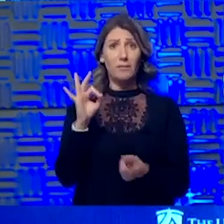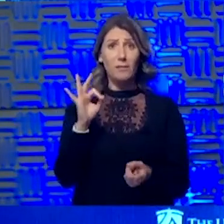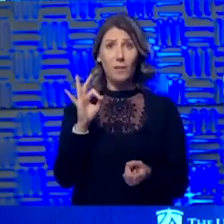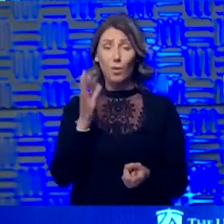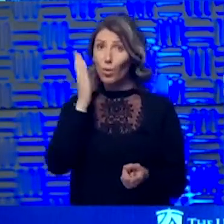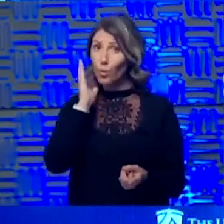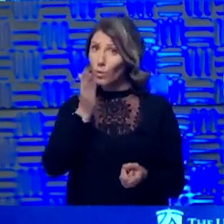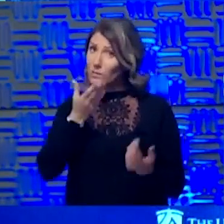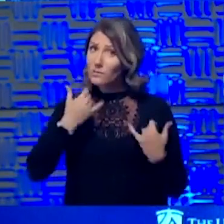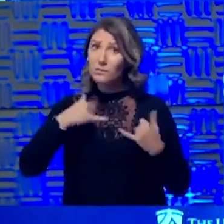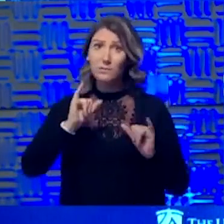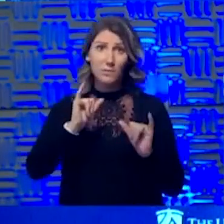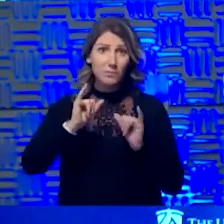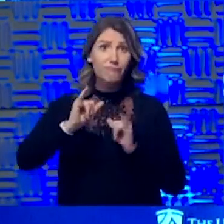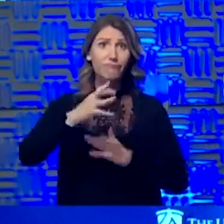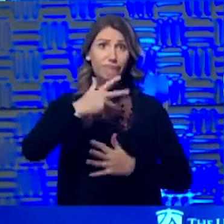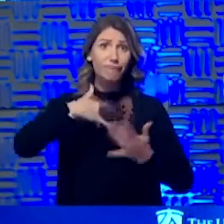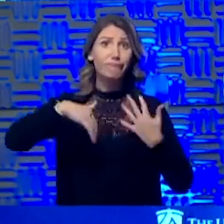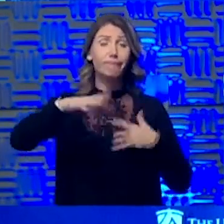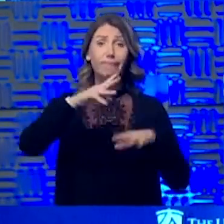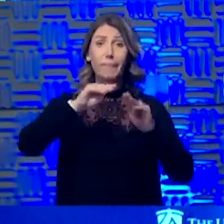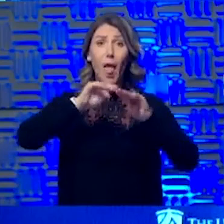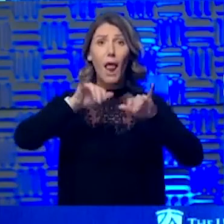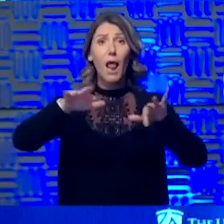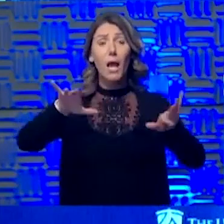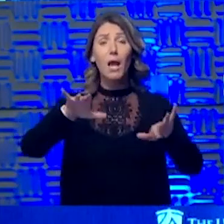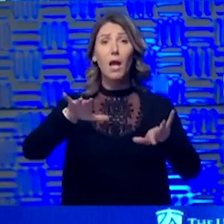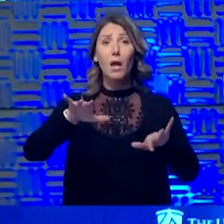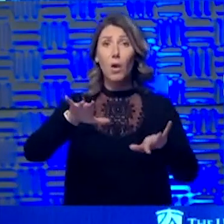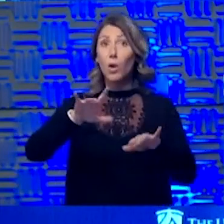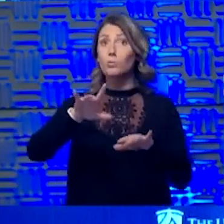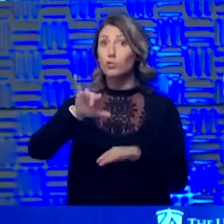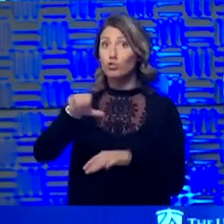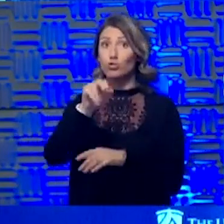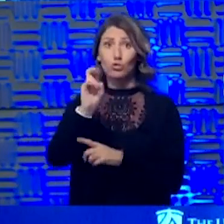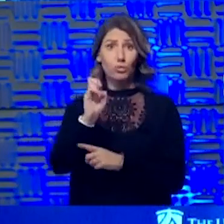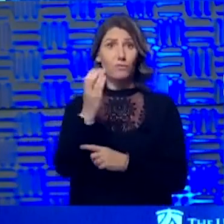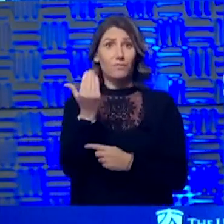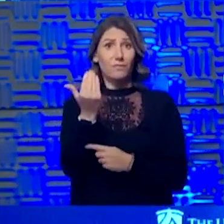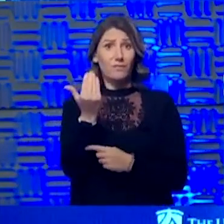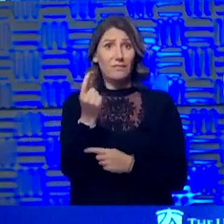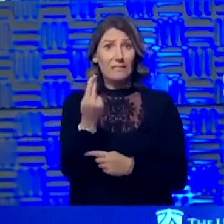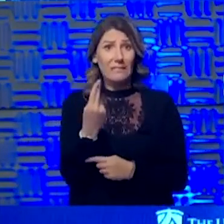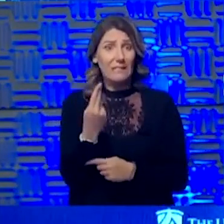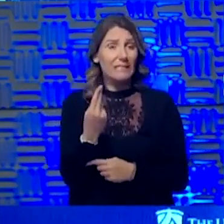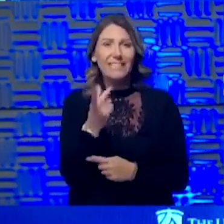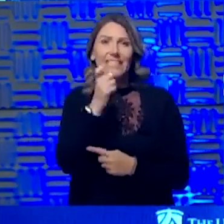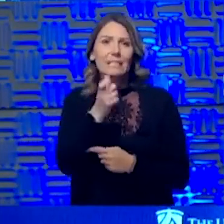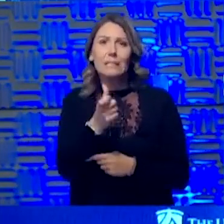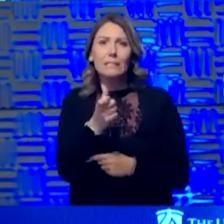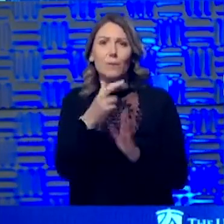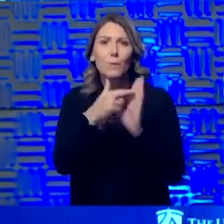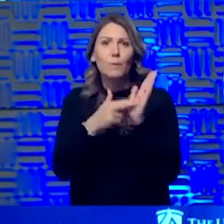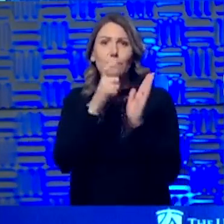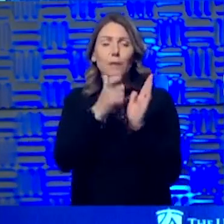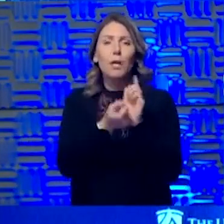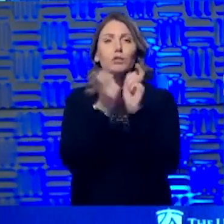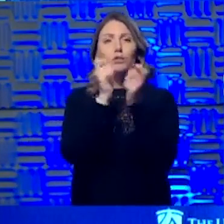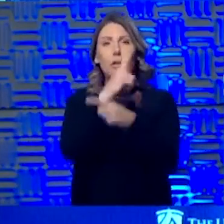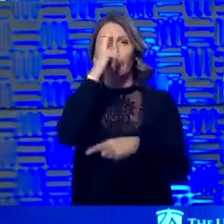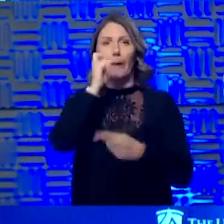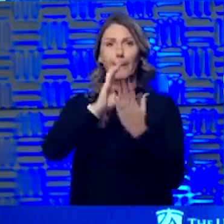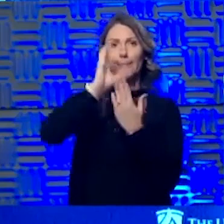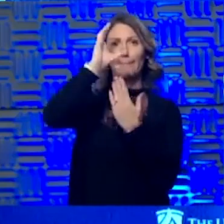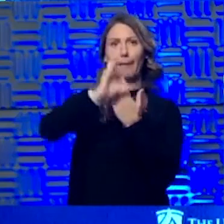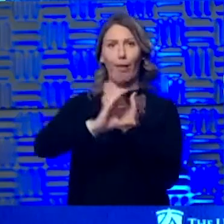going to be around come June 15th. The rules haven't changed just because the calendar did, right? You just got to think about that.